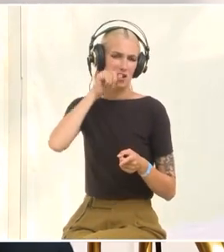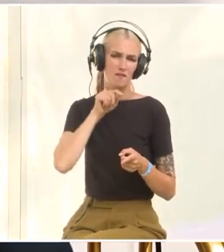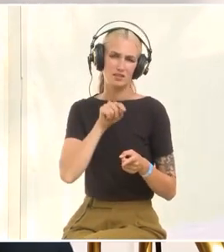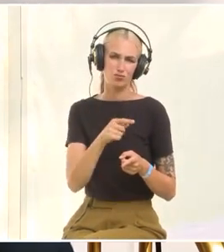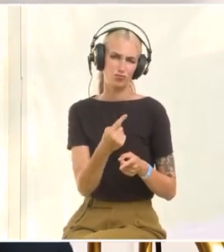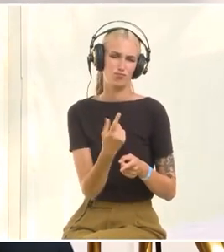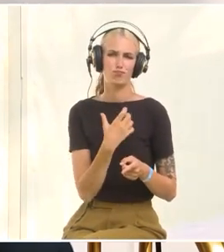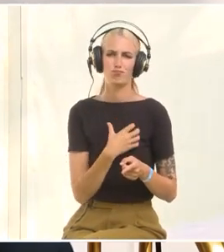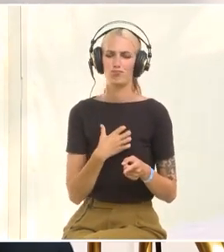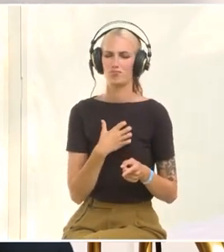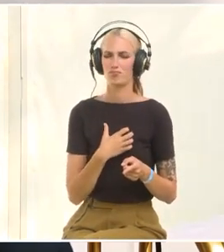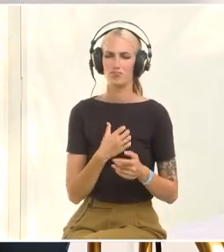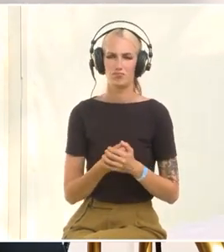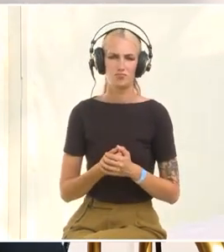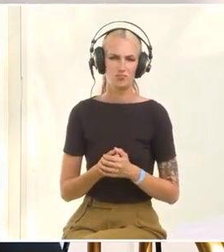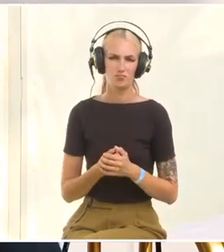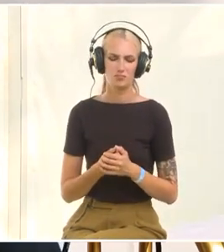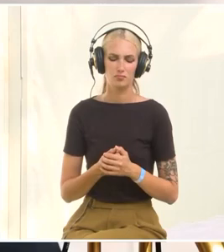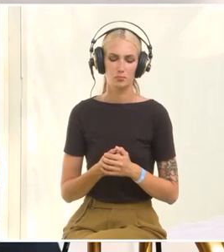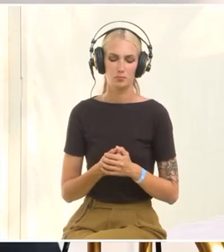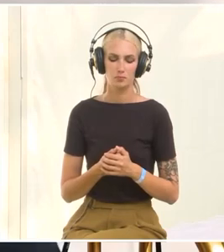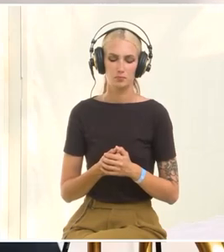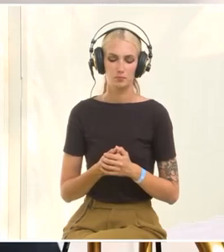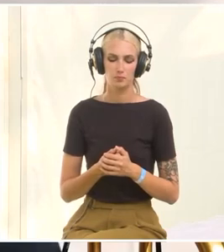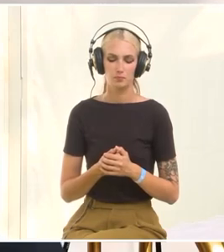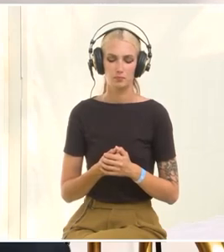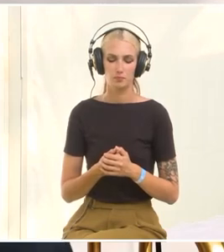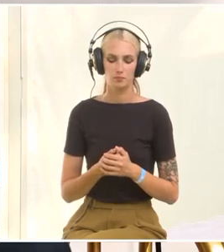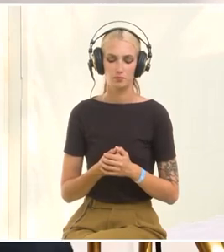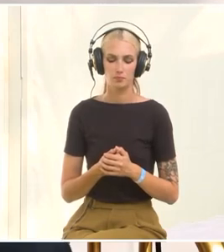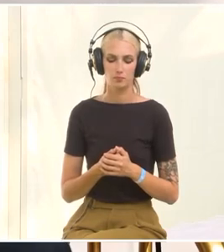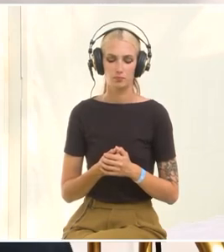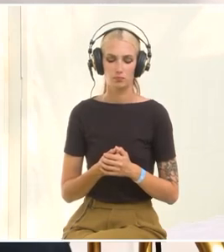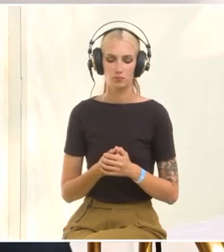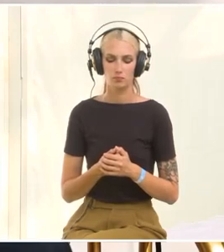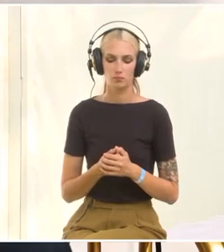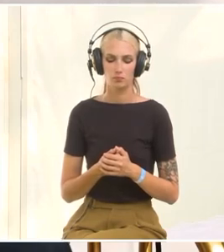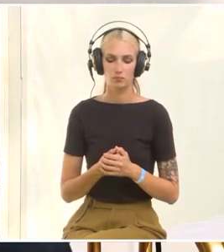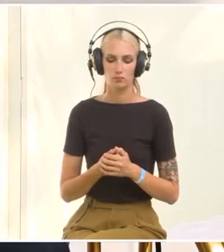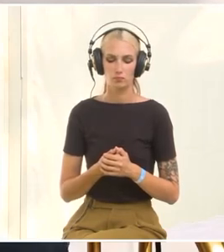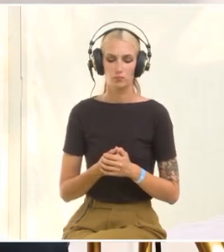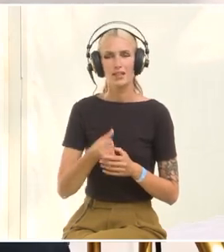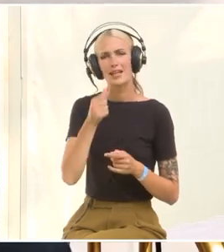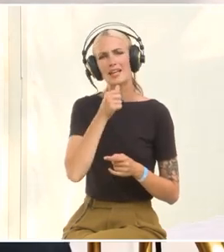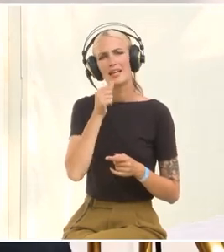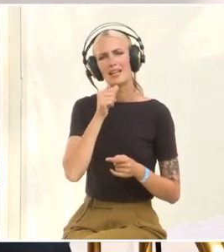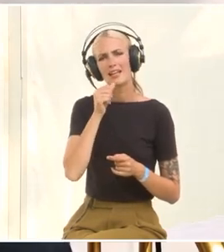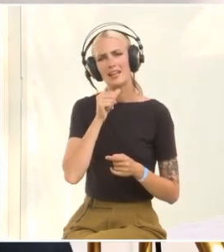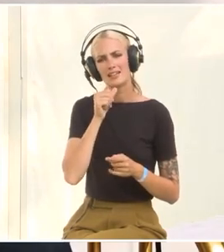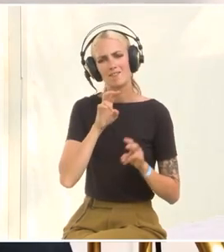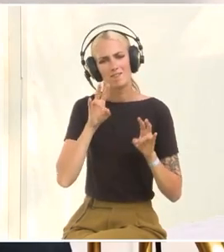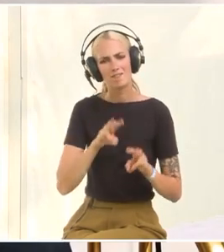thing. And their numbers are big, not anymore so big in Estonia,